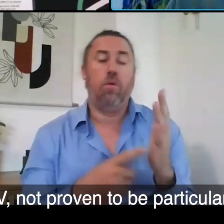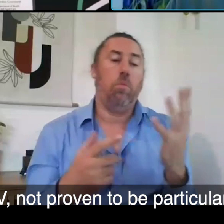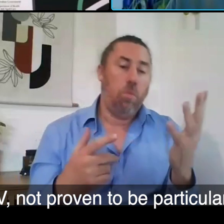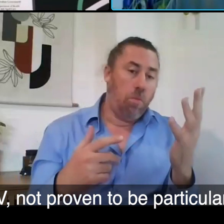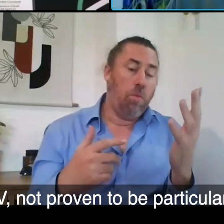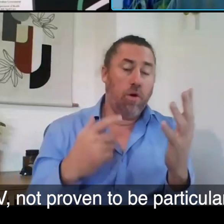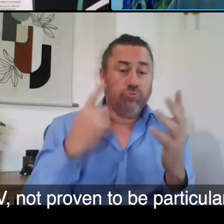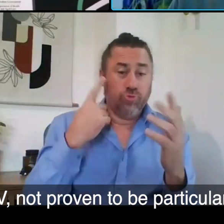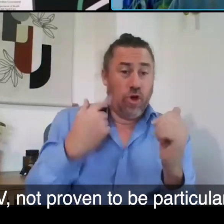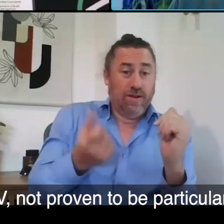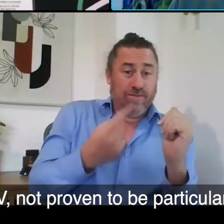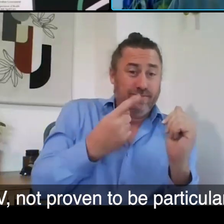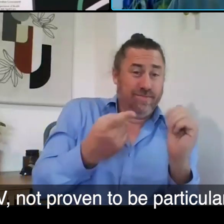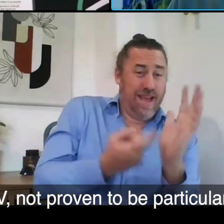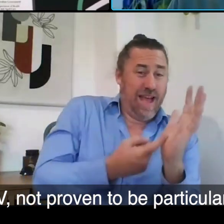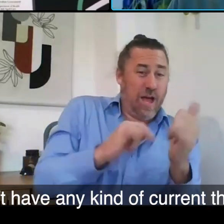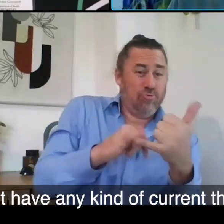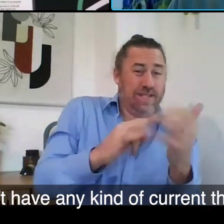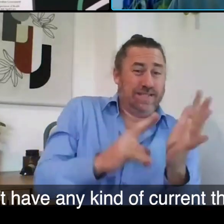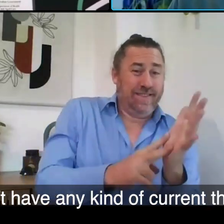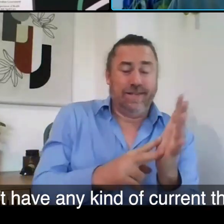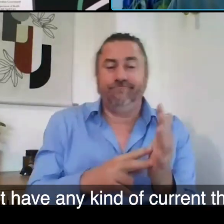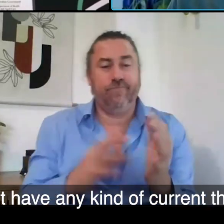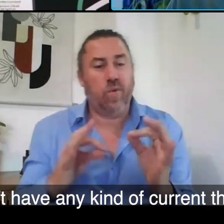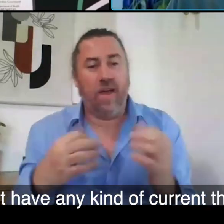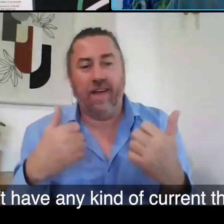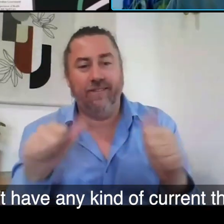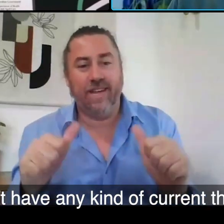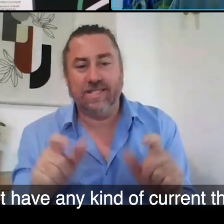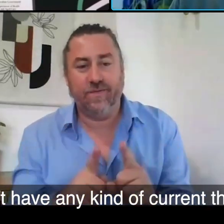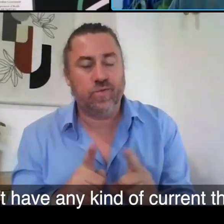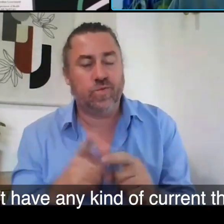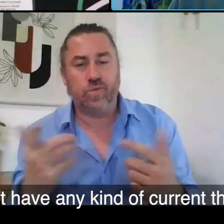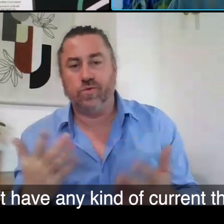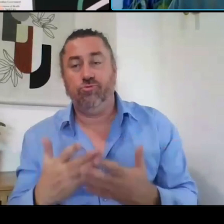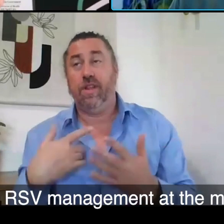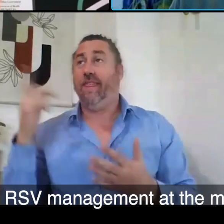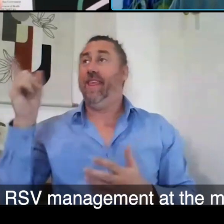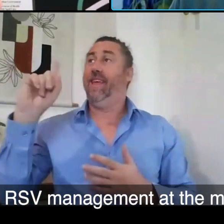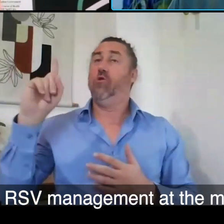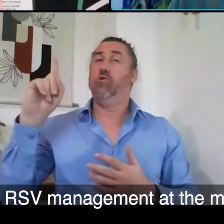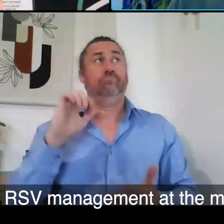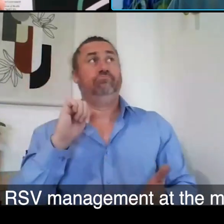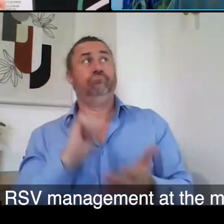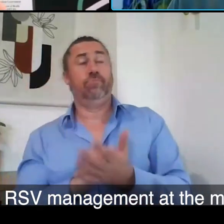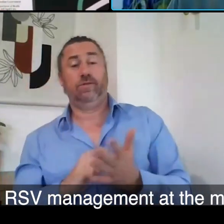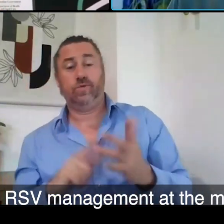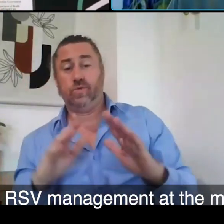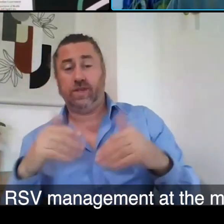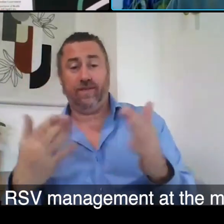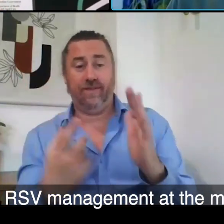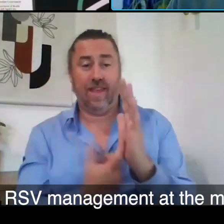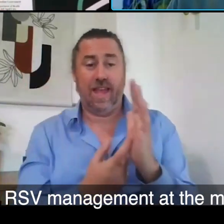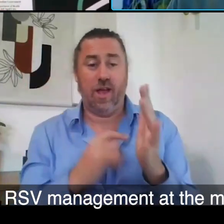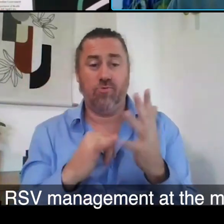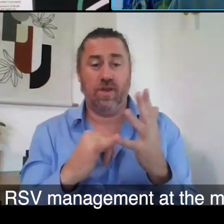not proven to be particularly effective. So we don't have any kind of current therapies to provide